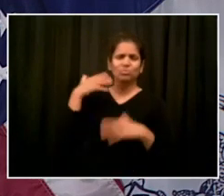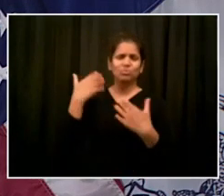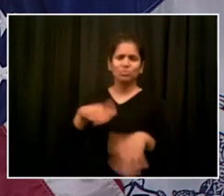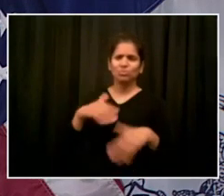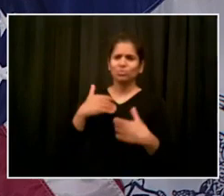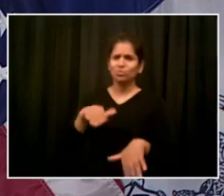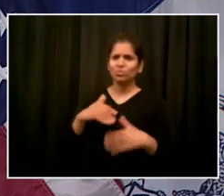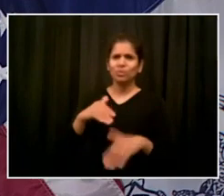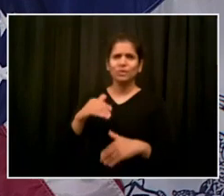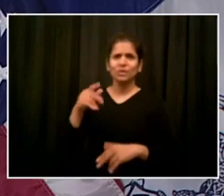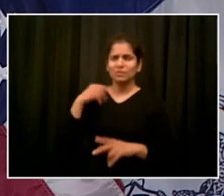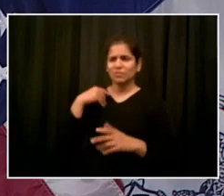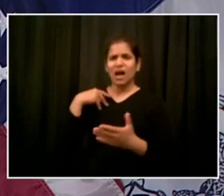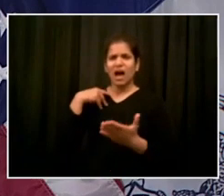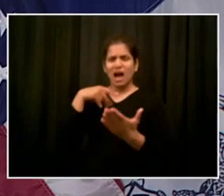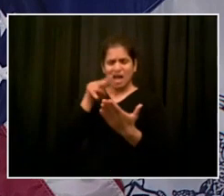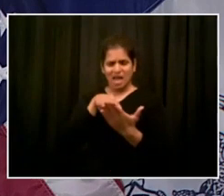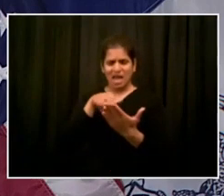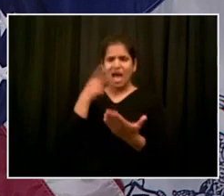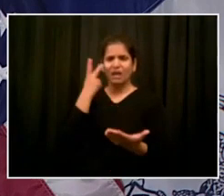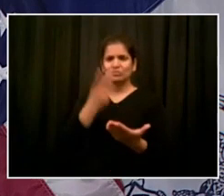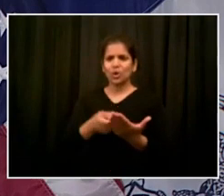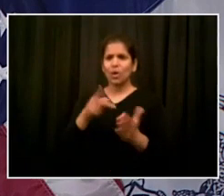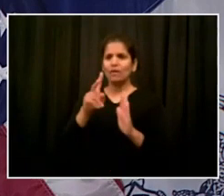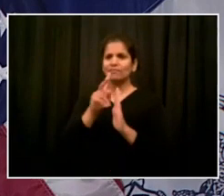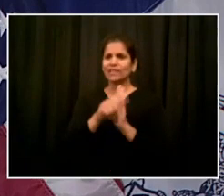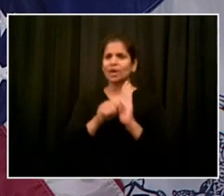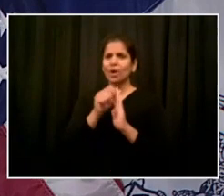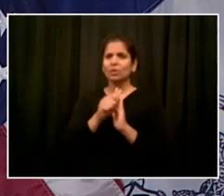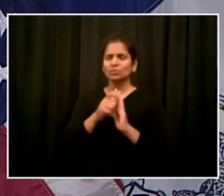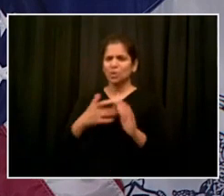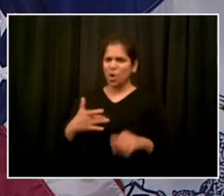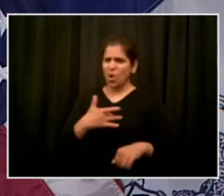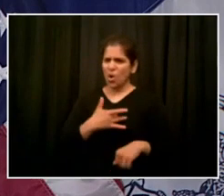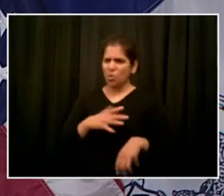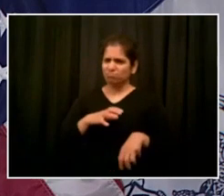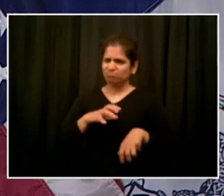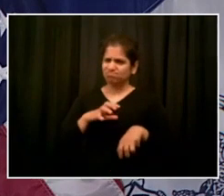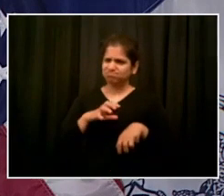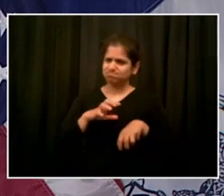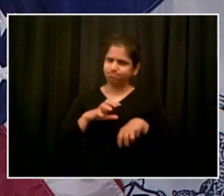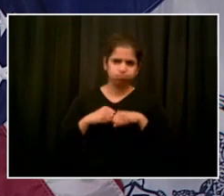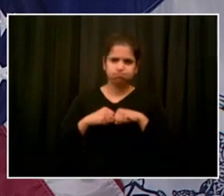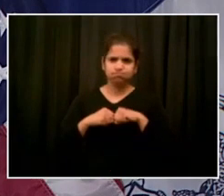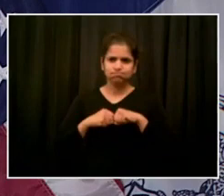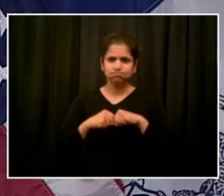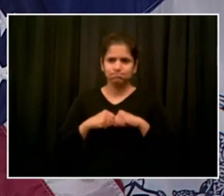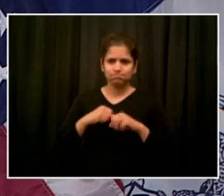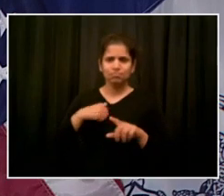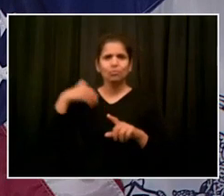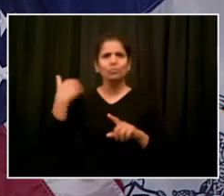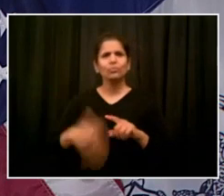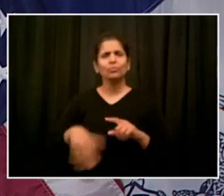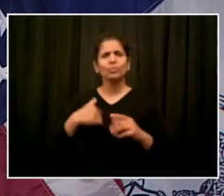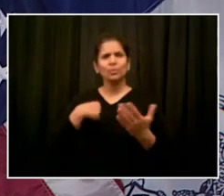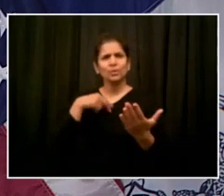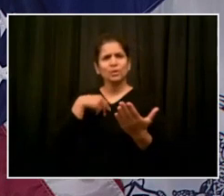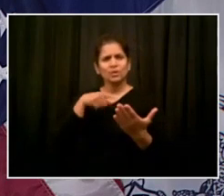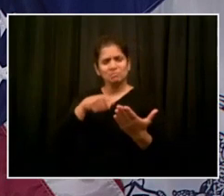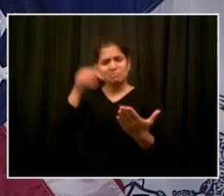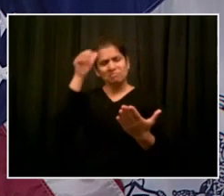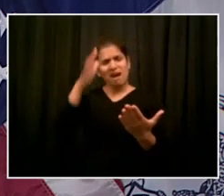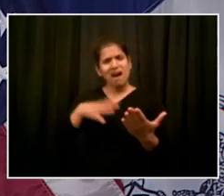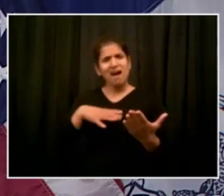was, you know, to watch someone before your very eyes, and that, you know, I could